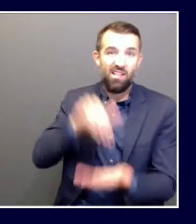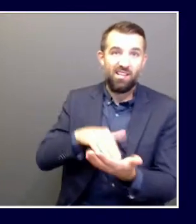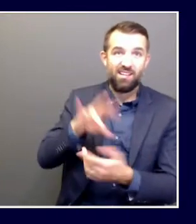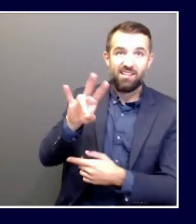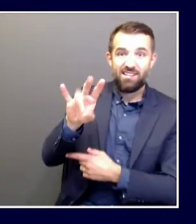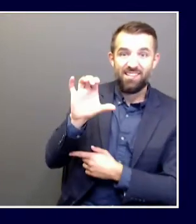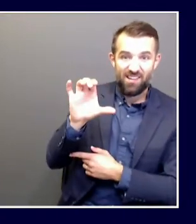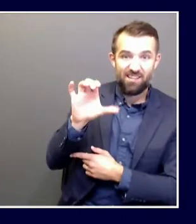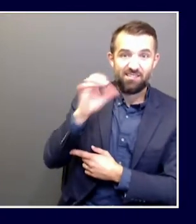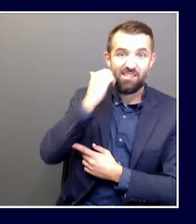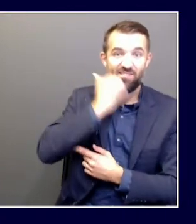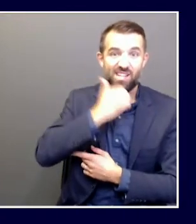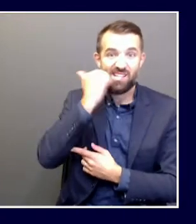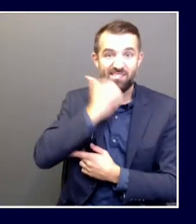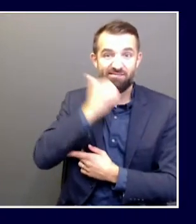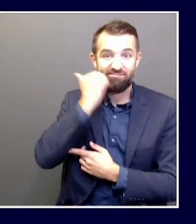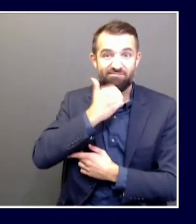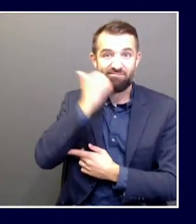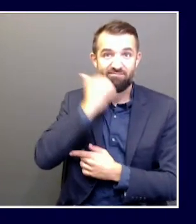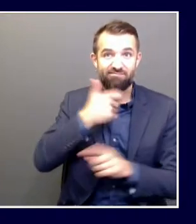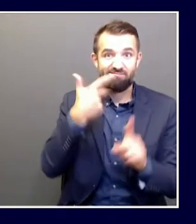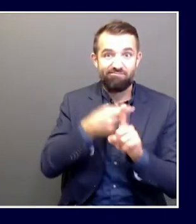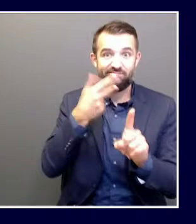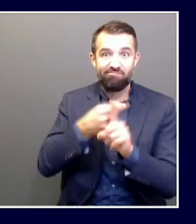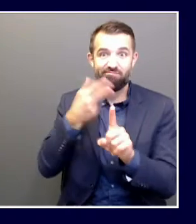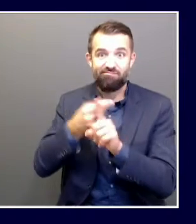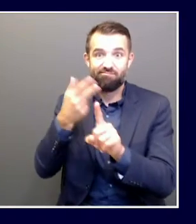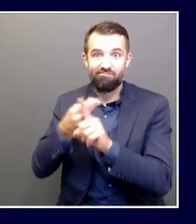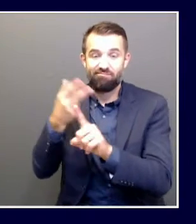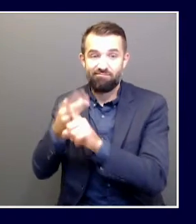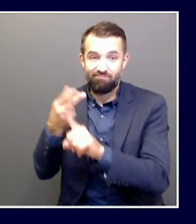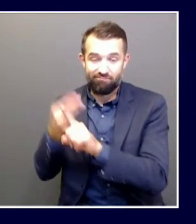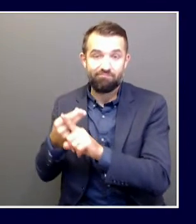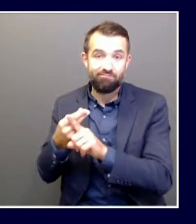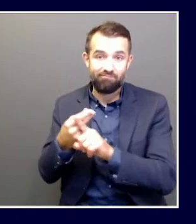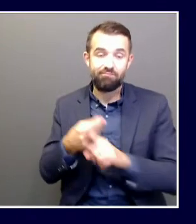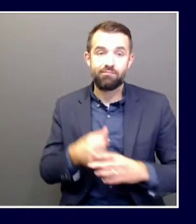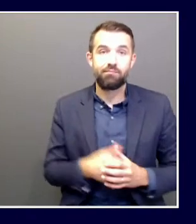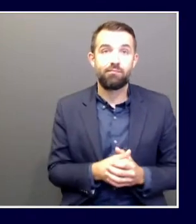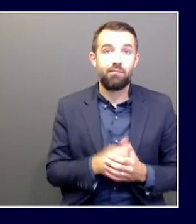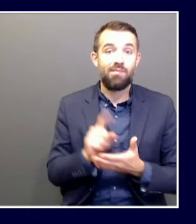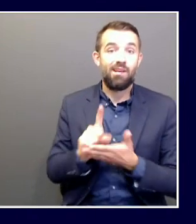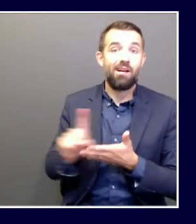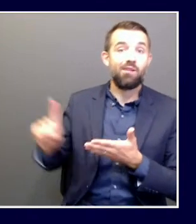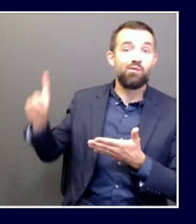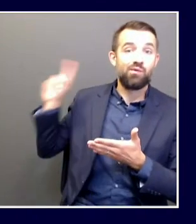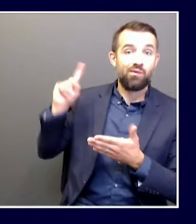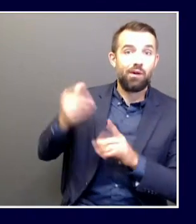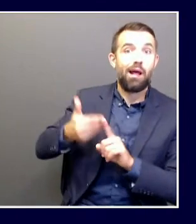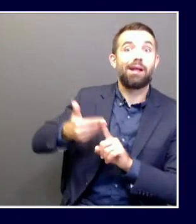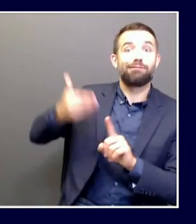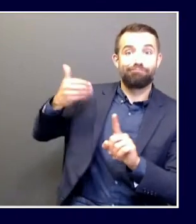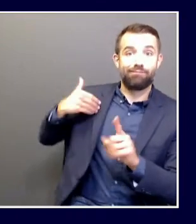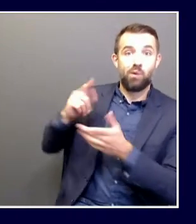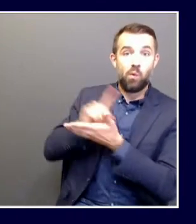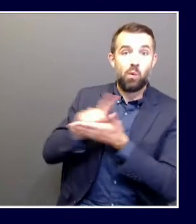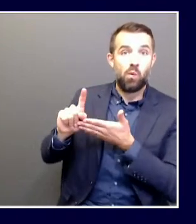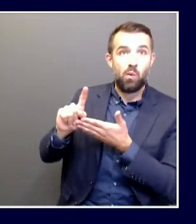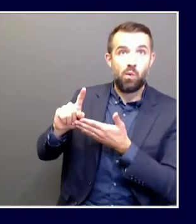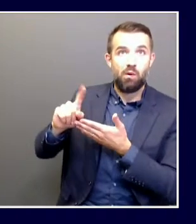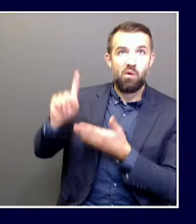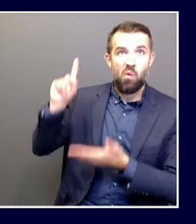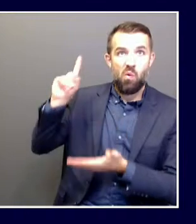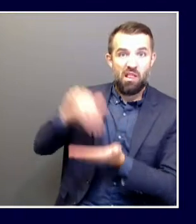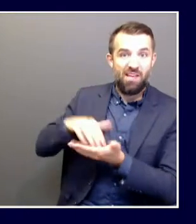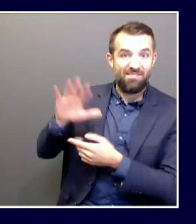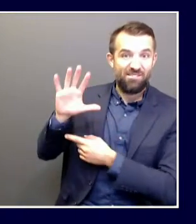single day. In the 7-day block before this current one, that number was about 1,050. So we've gone